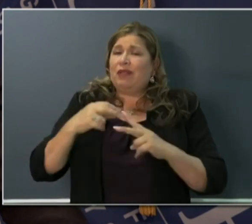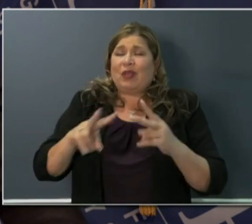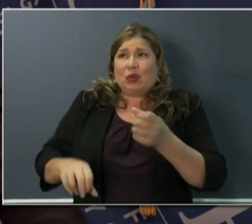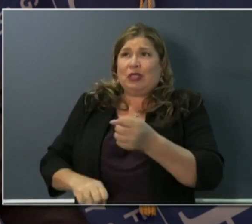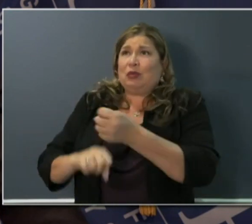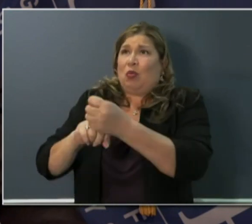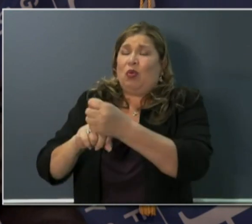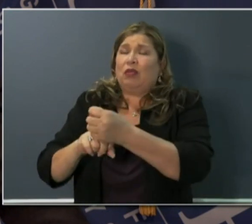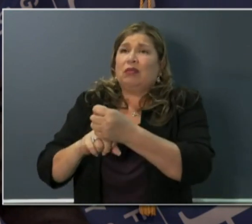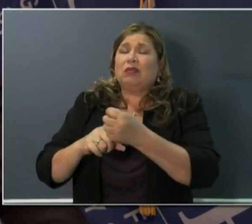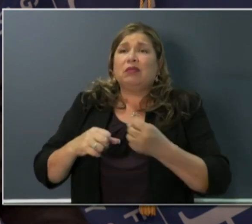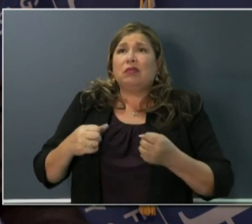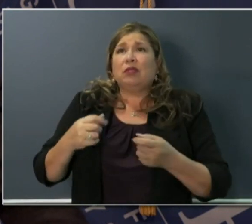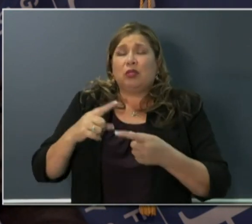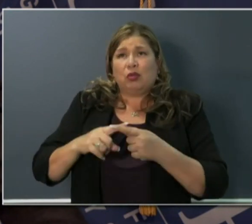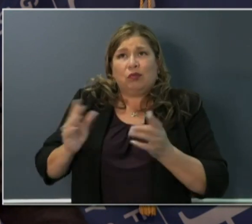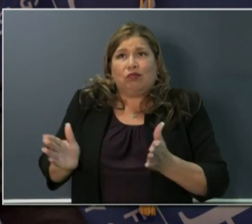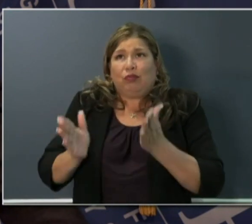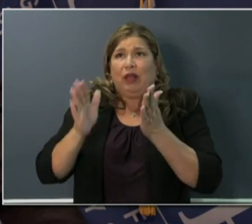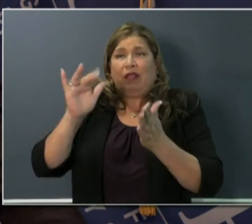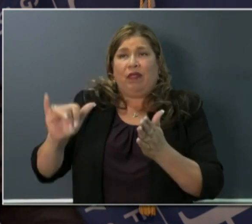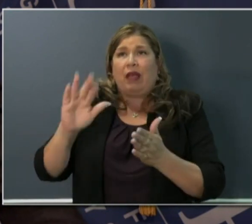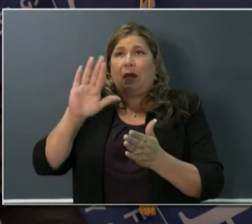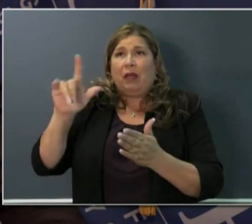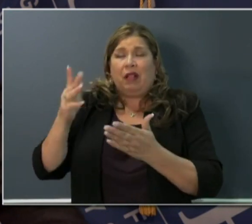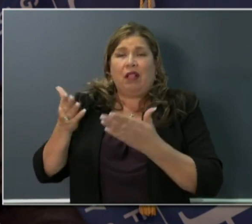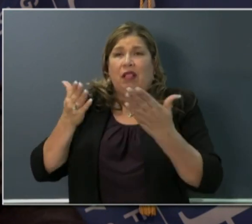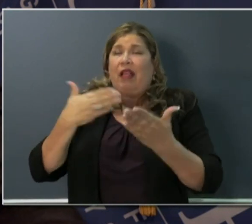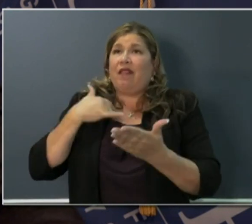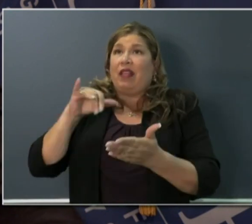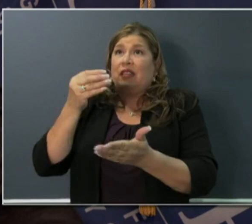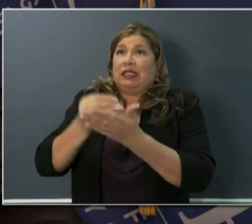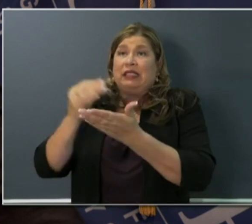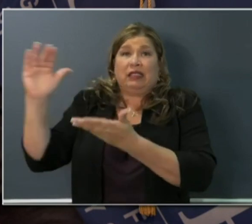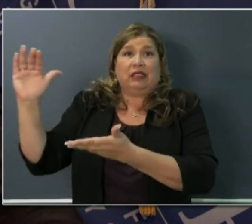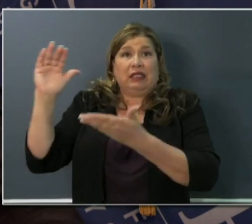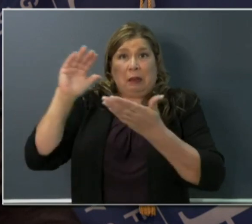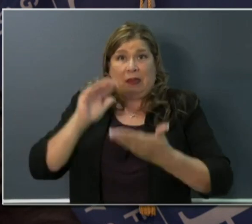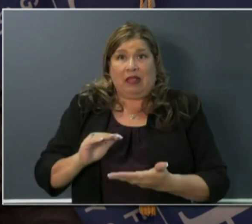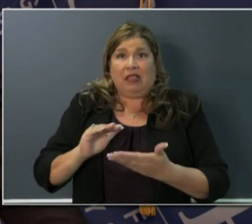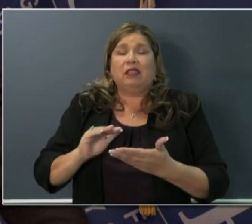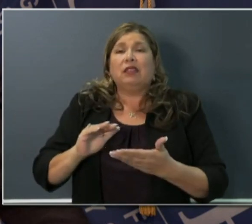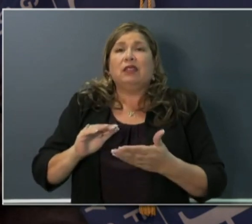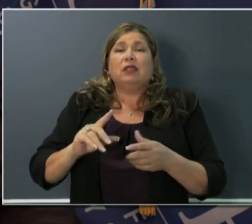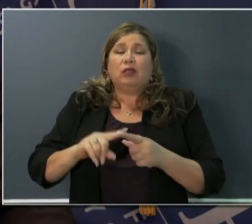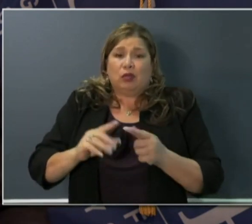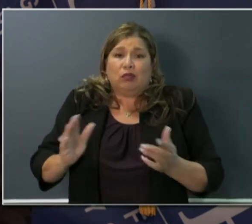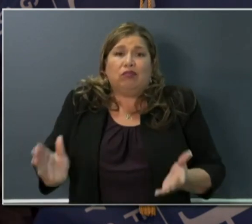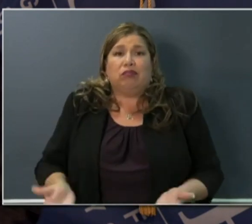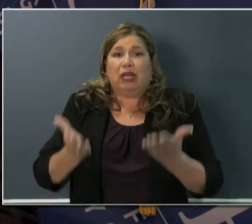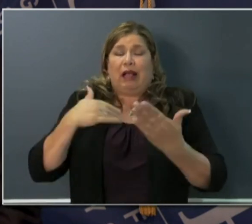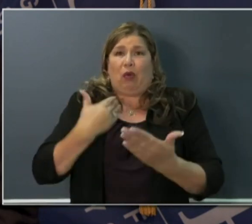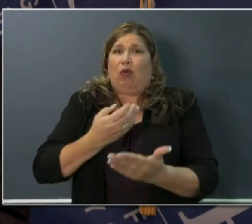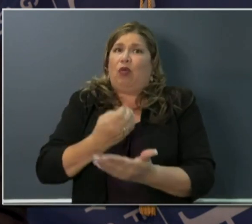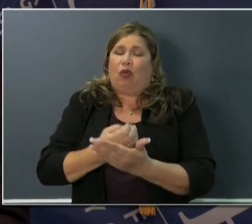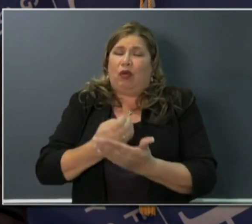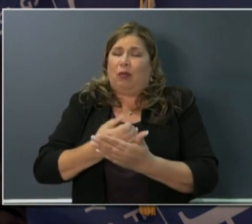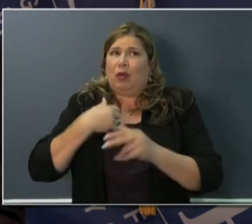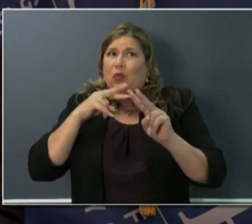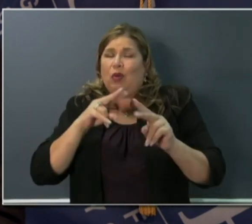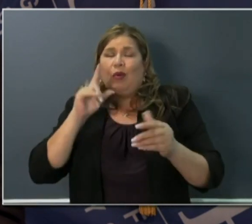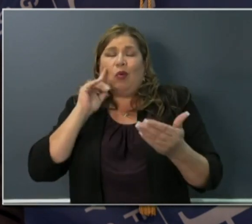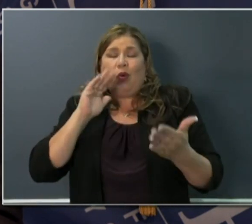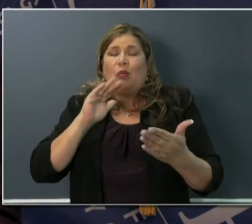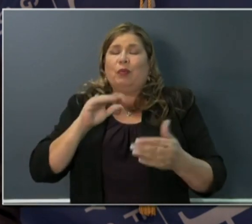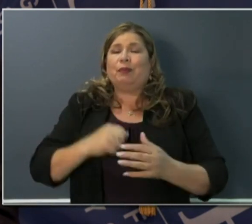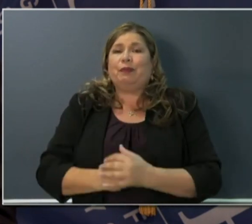of advancing this bill and having that stimulus do the work that we are all hopeful it will do in real